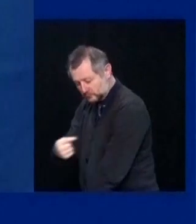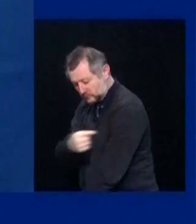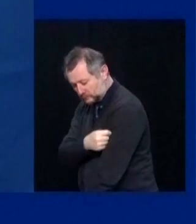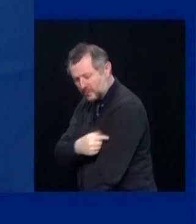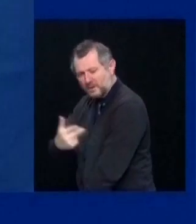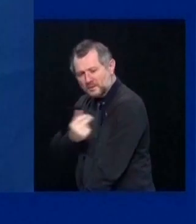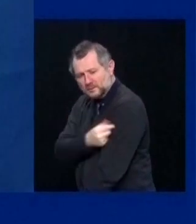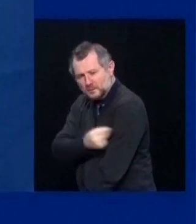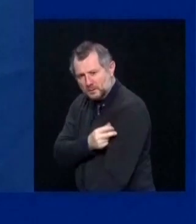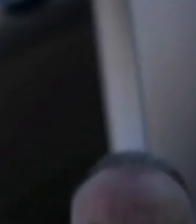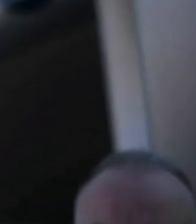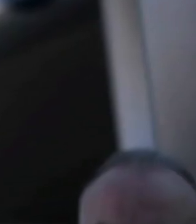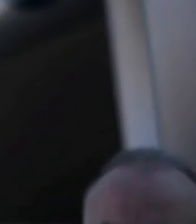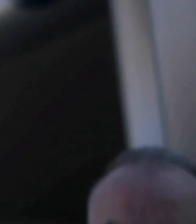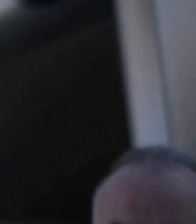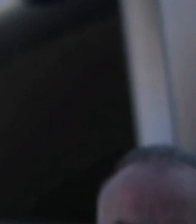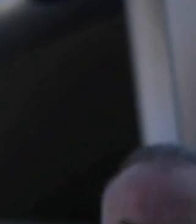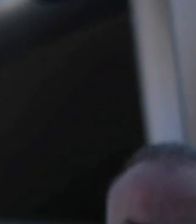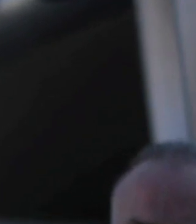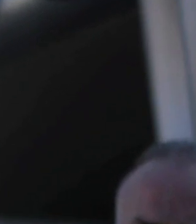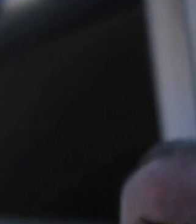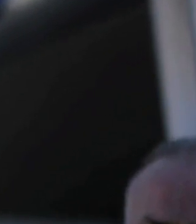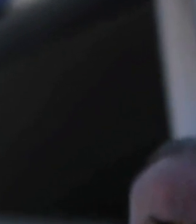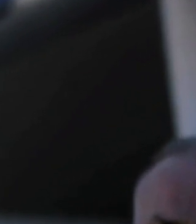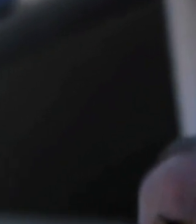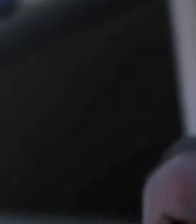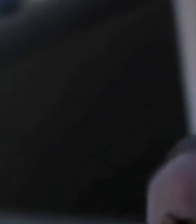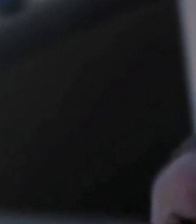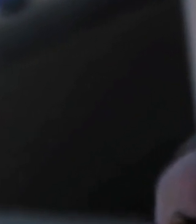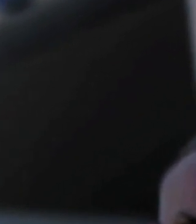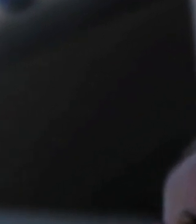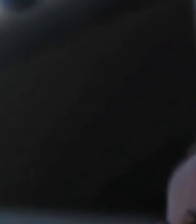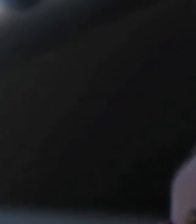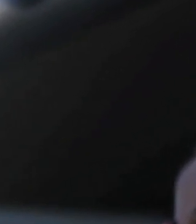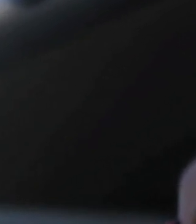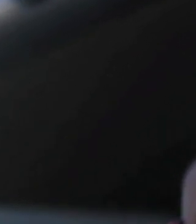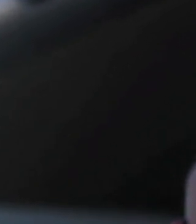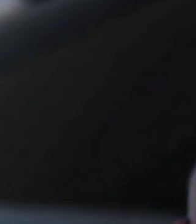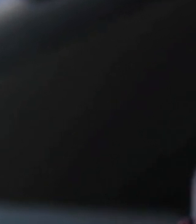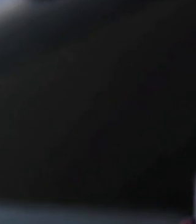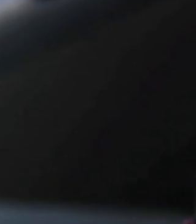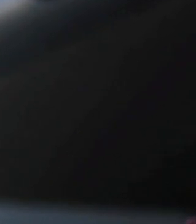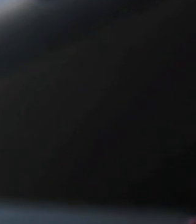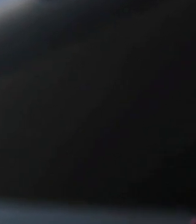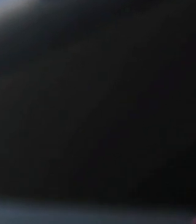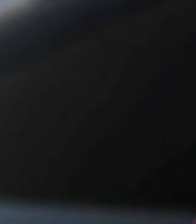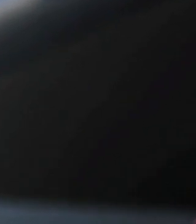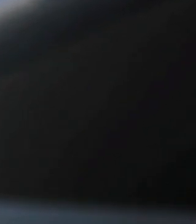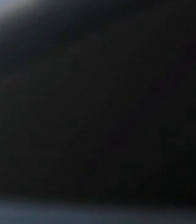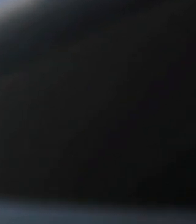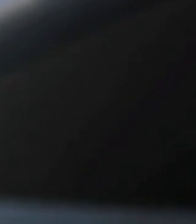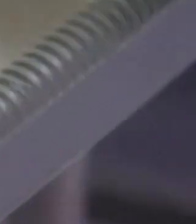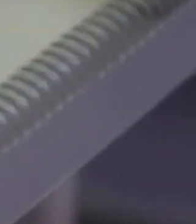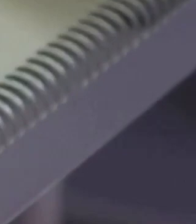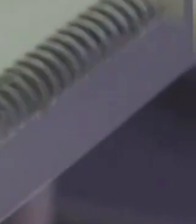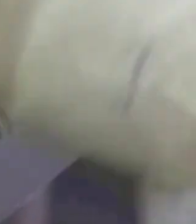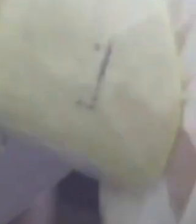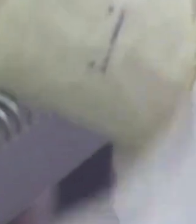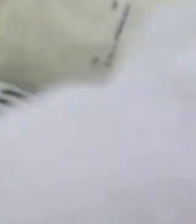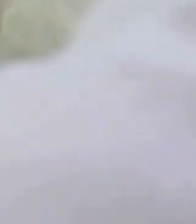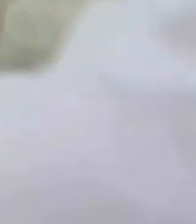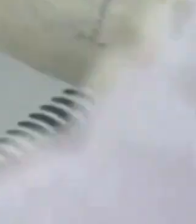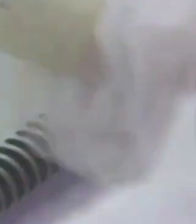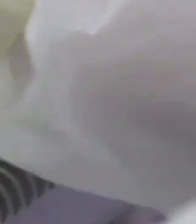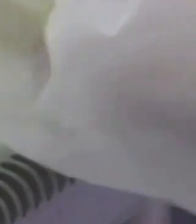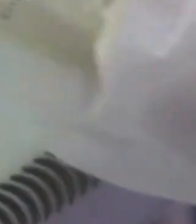the supply gaps on the federal government, which he said had cut supplies this week to 250,000 doses from 300,000, while